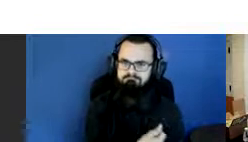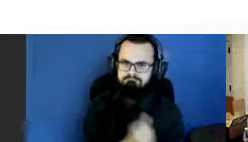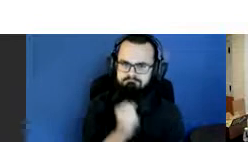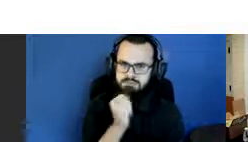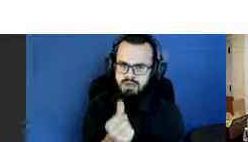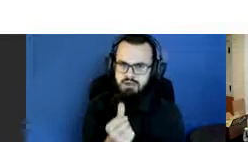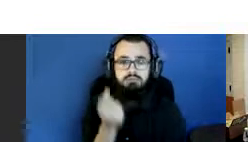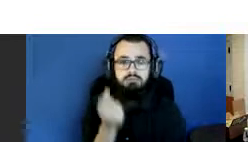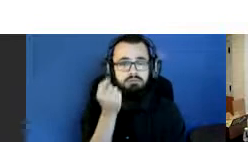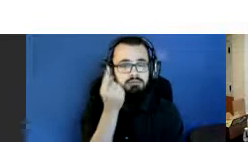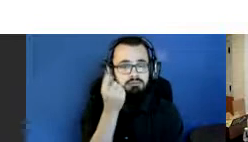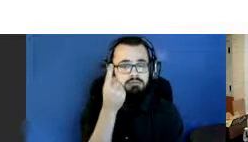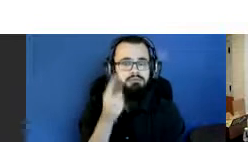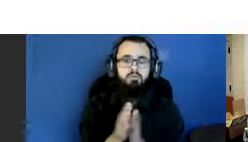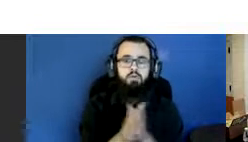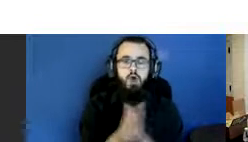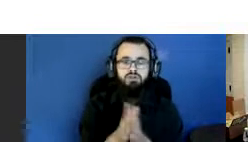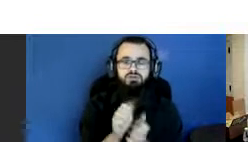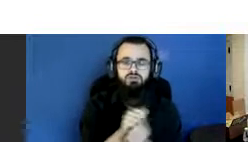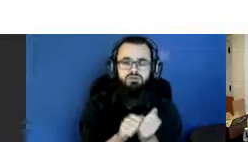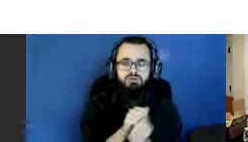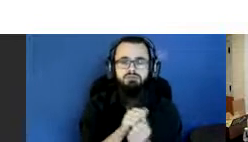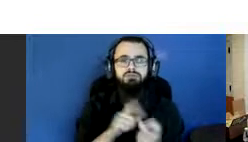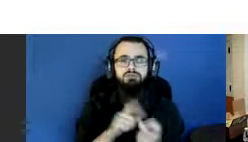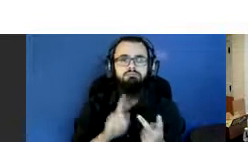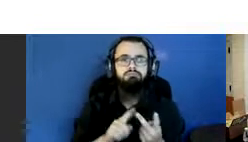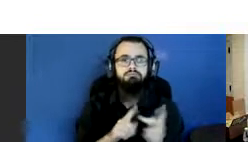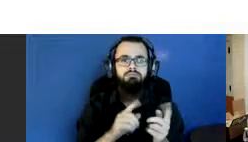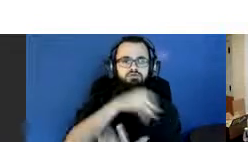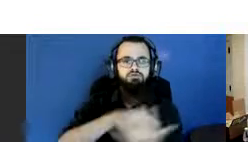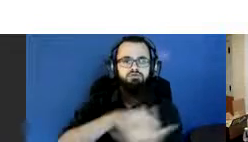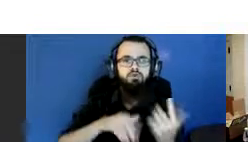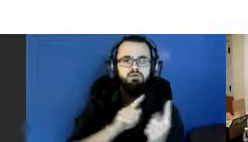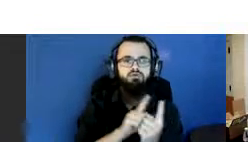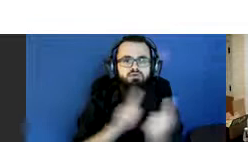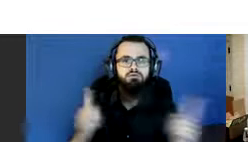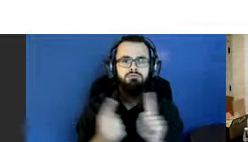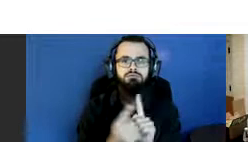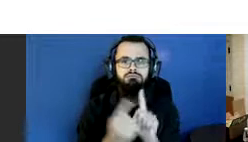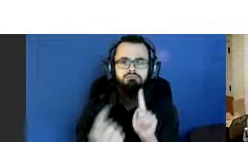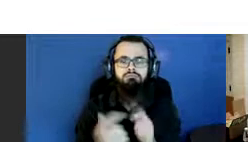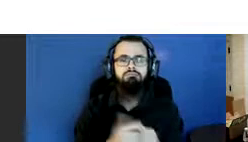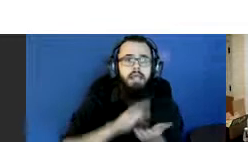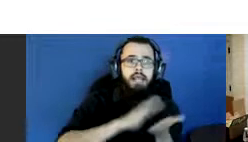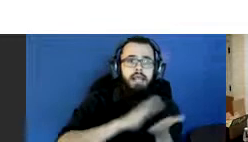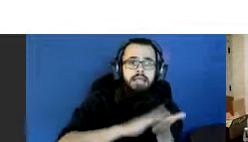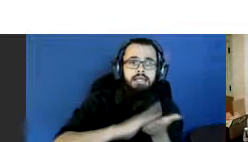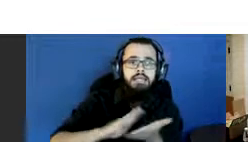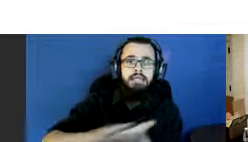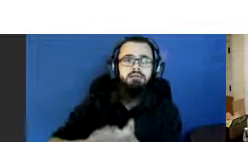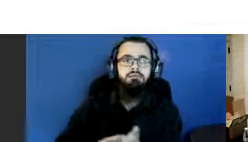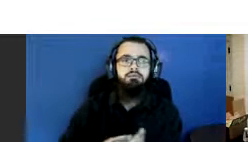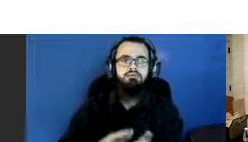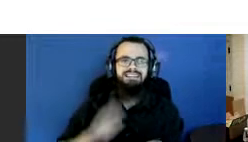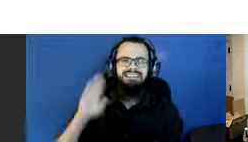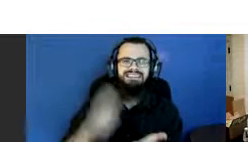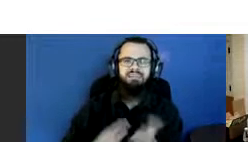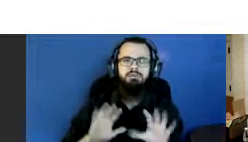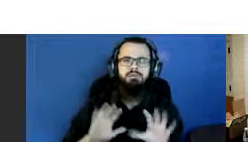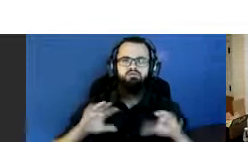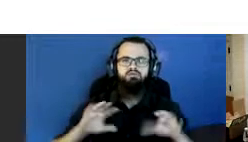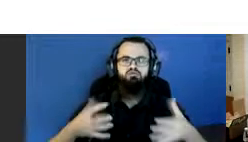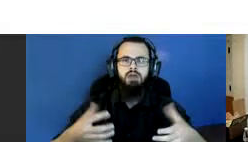washing, obviously cleaning, where we can limit crowd size, avoiding crowds when possible, and masks. As you know, we